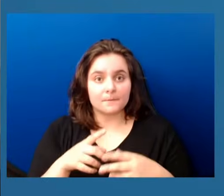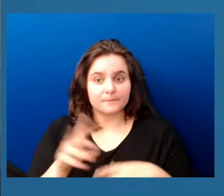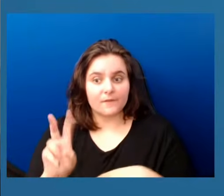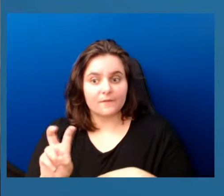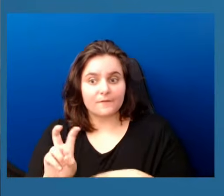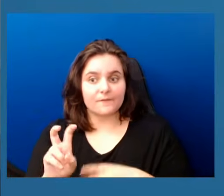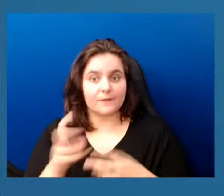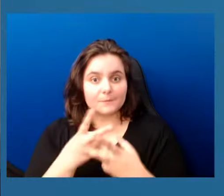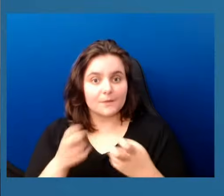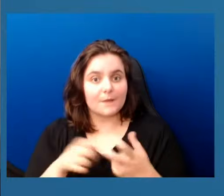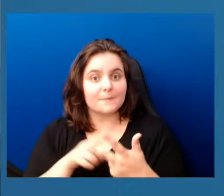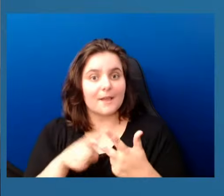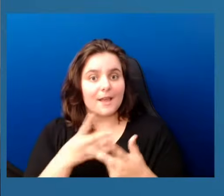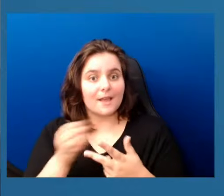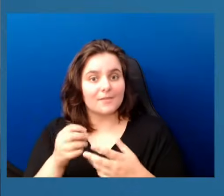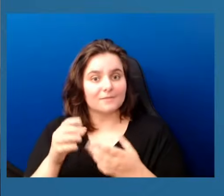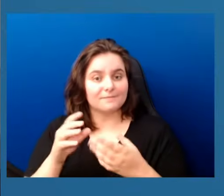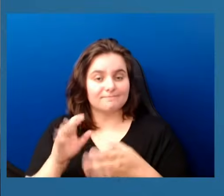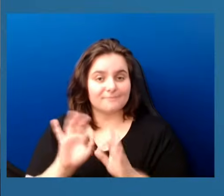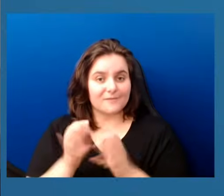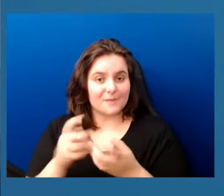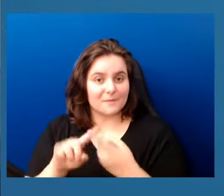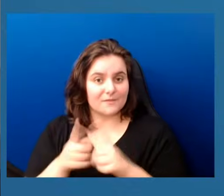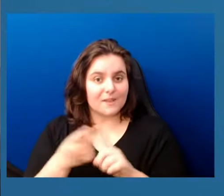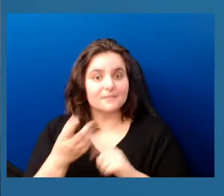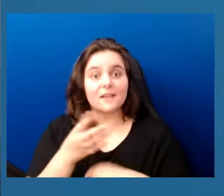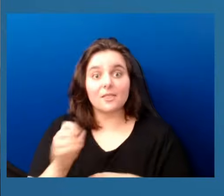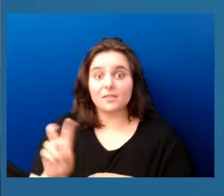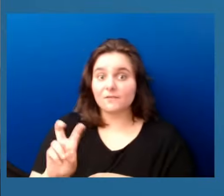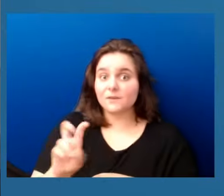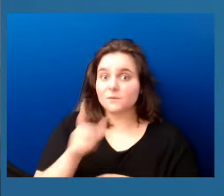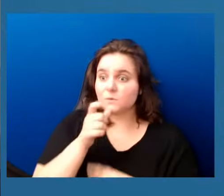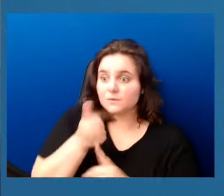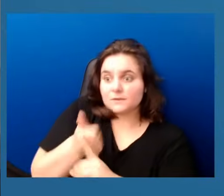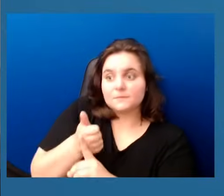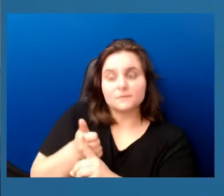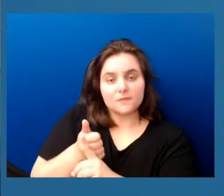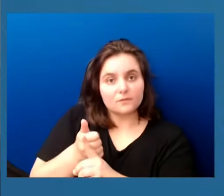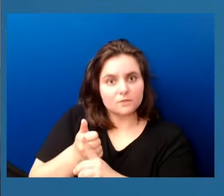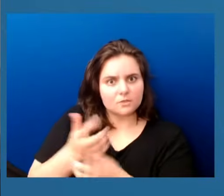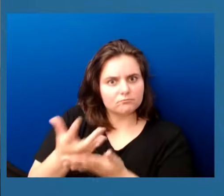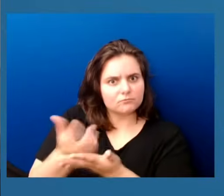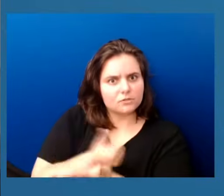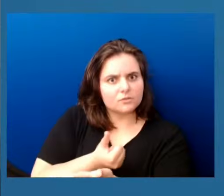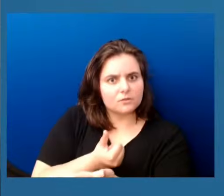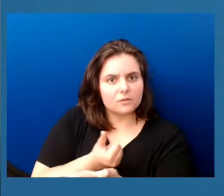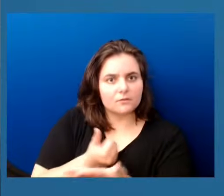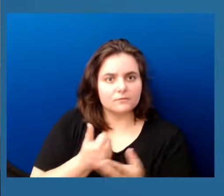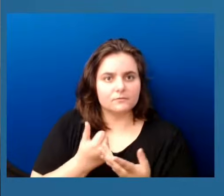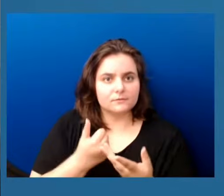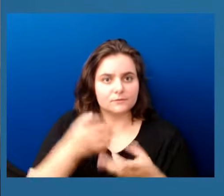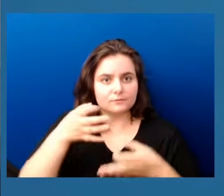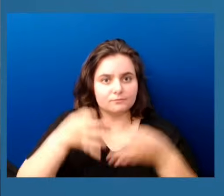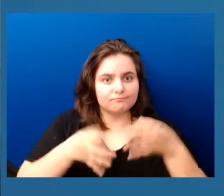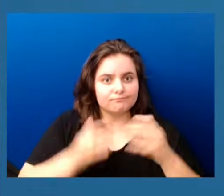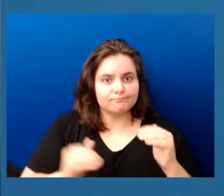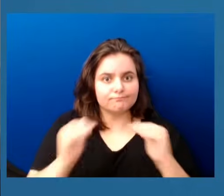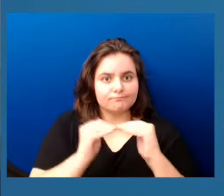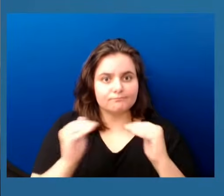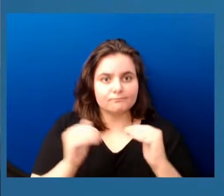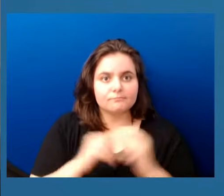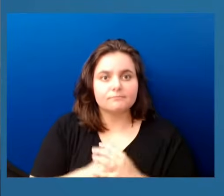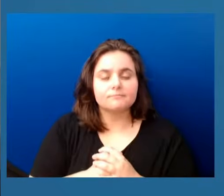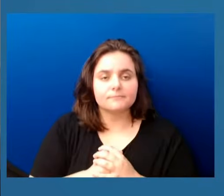who deserve justice. These changes, they also address the frustration of law enforcement members